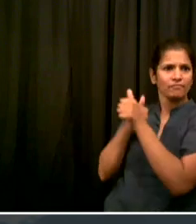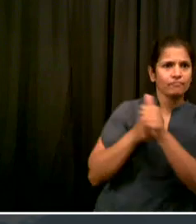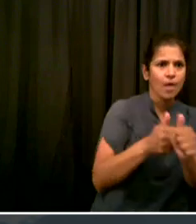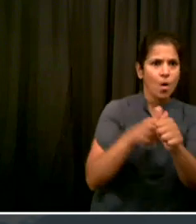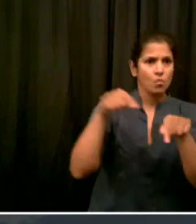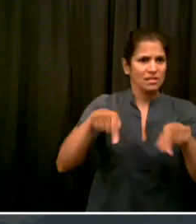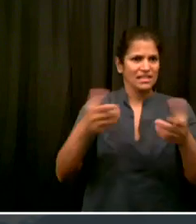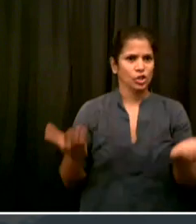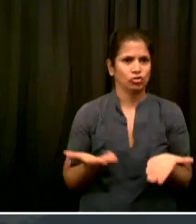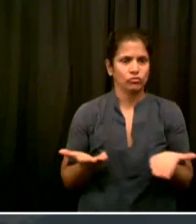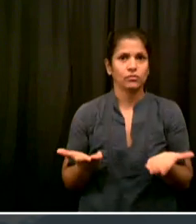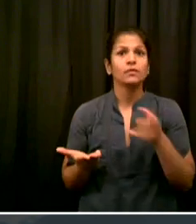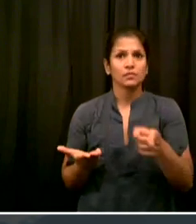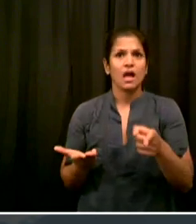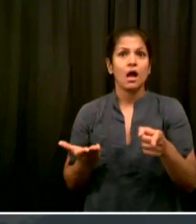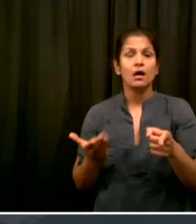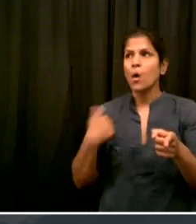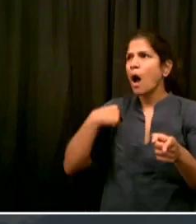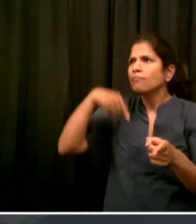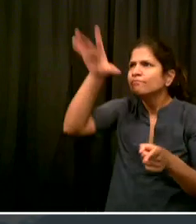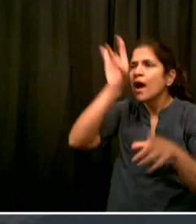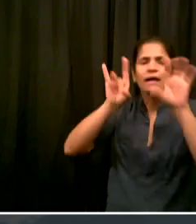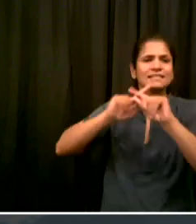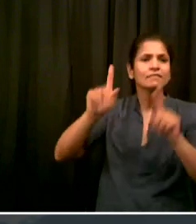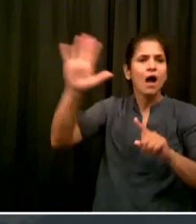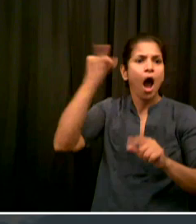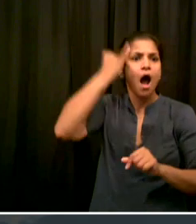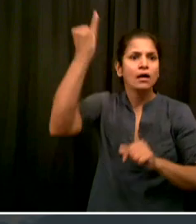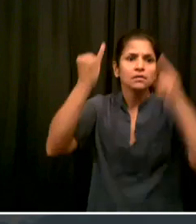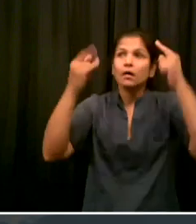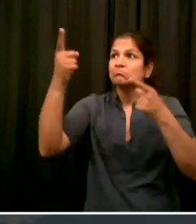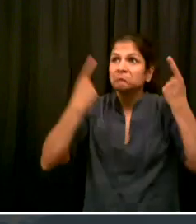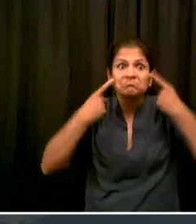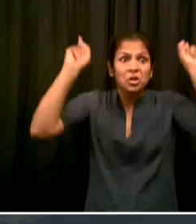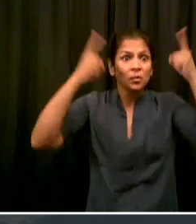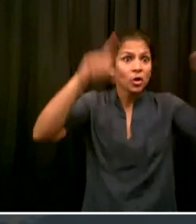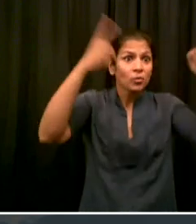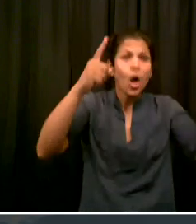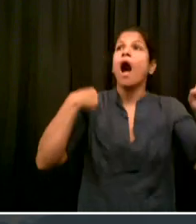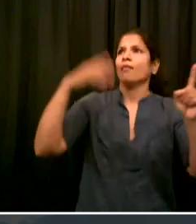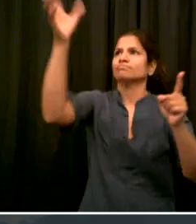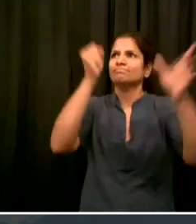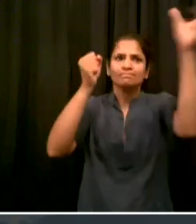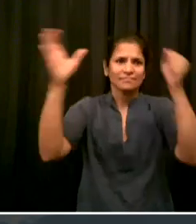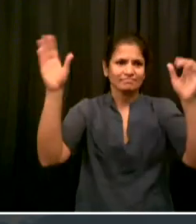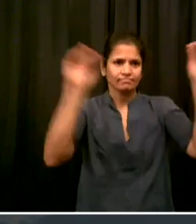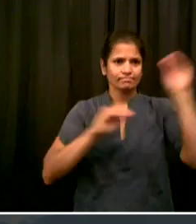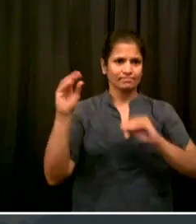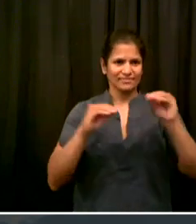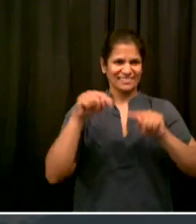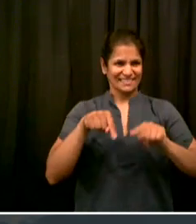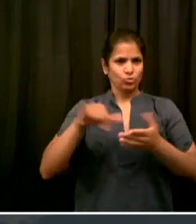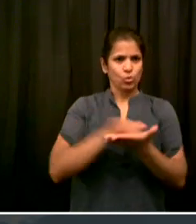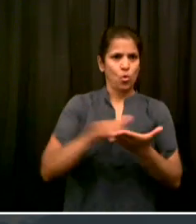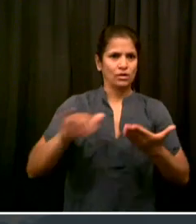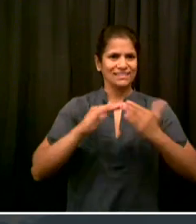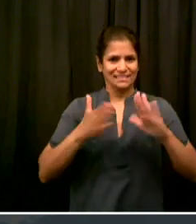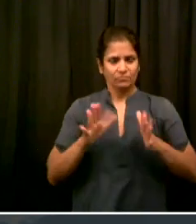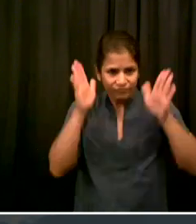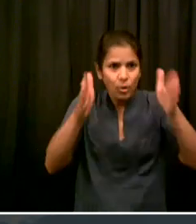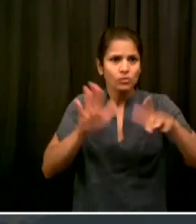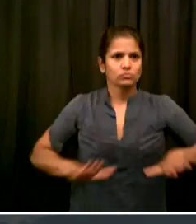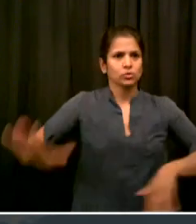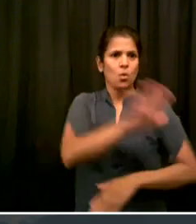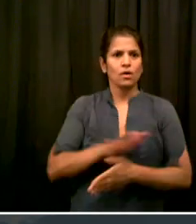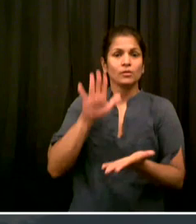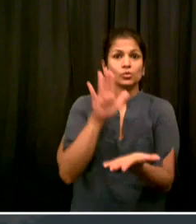and health for all. So let's give you a sense of some of what we've seen around the world and how New York City matches